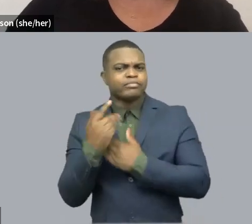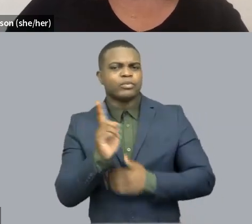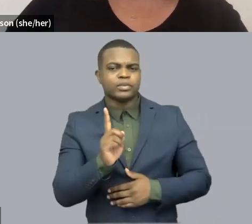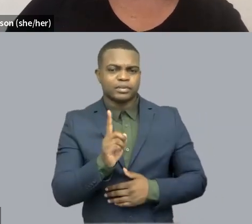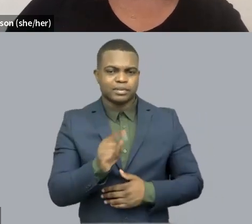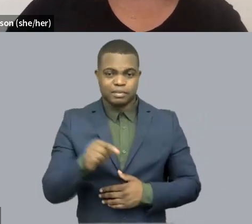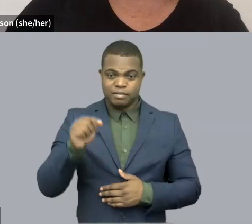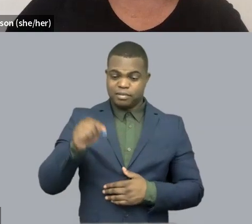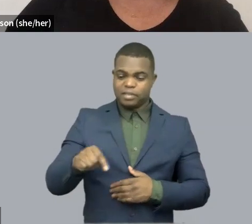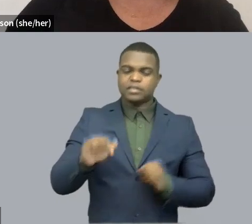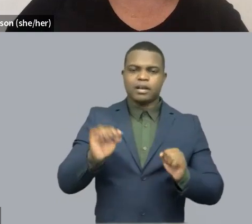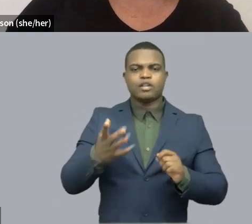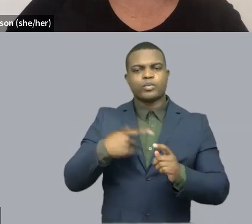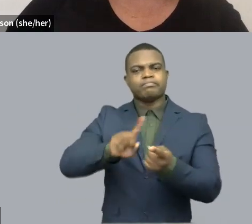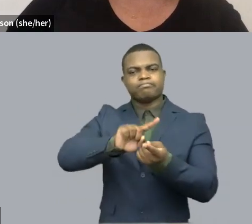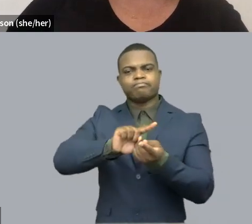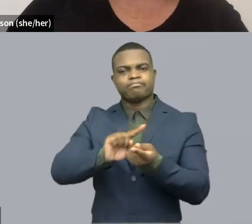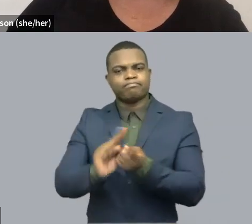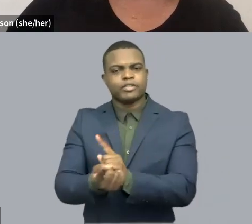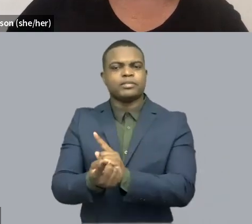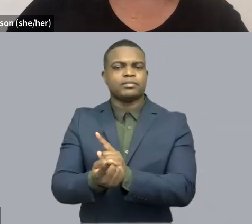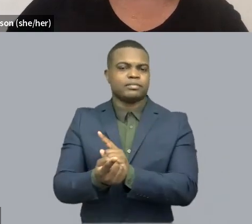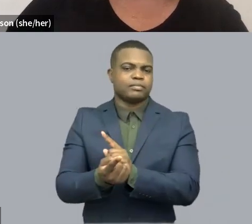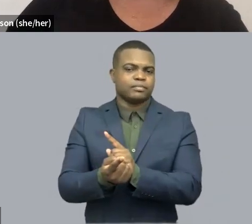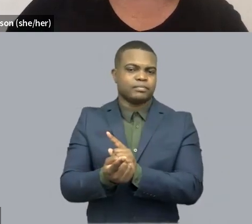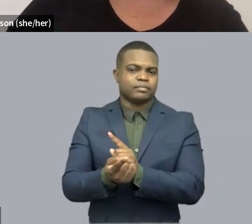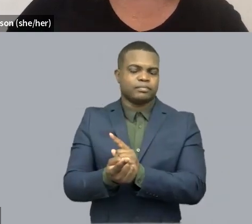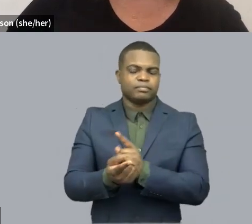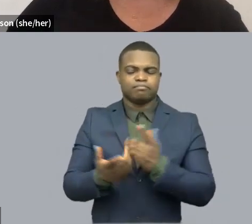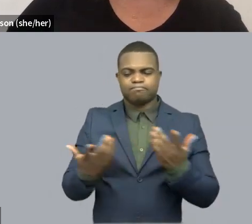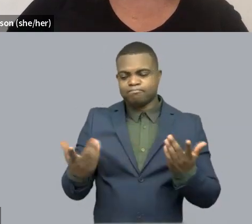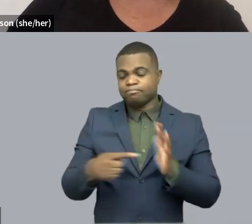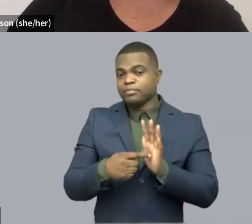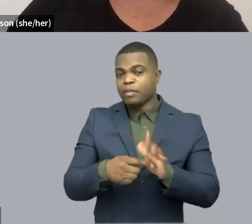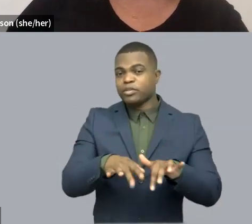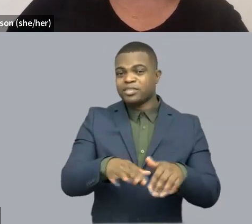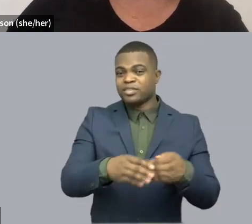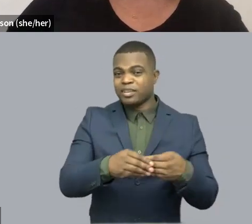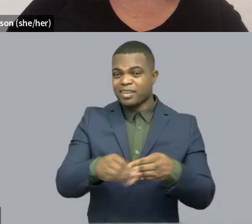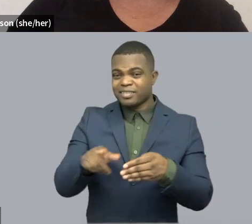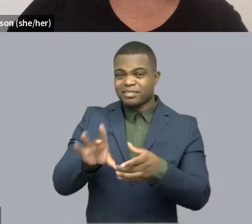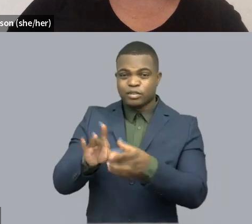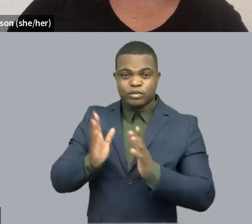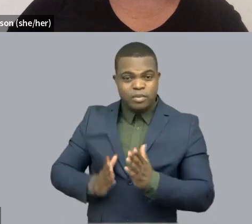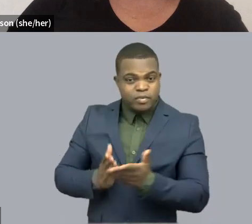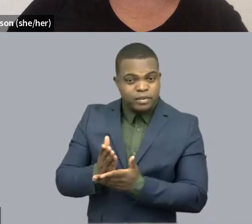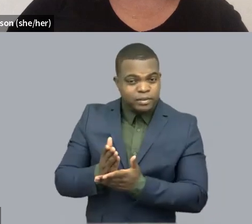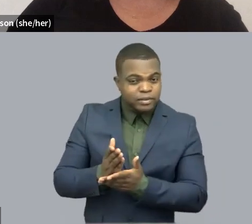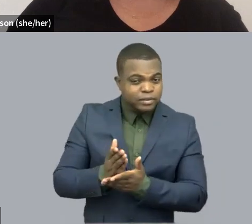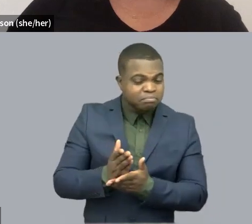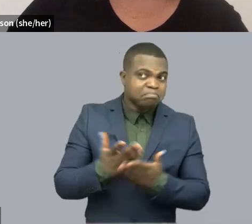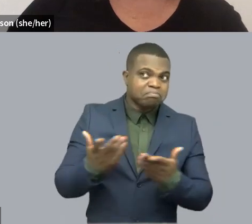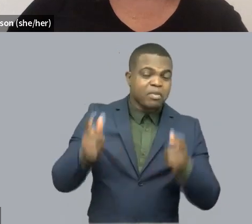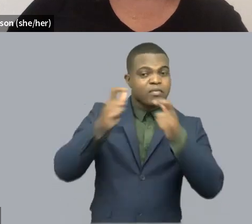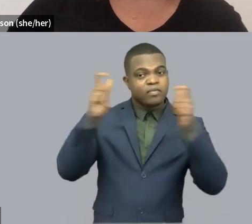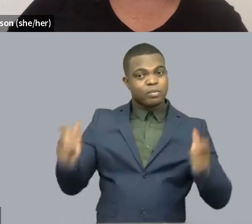human rights framework, then unfortunately they are not respected. So not necessarily we need kind of like invent, let's say, other